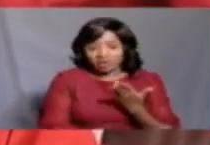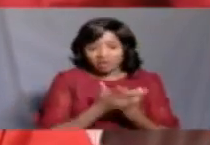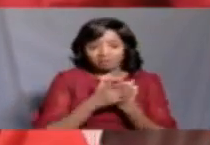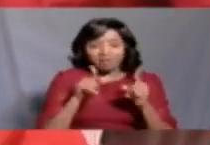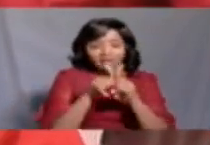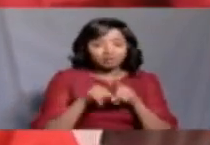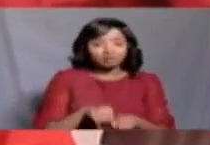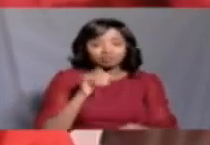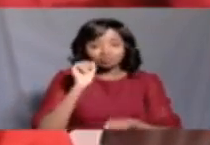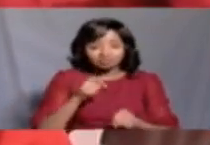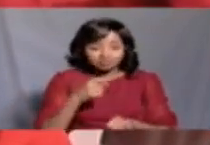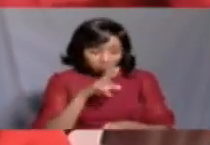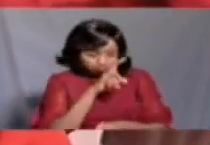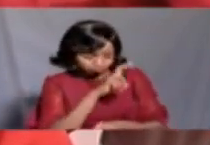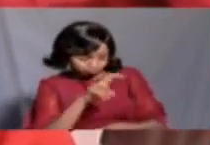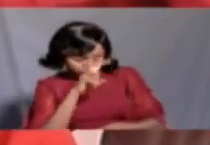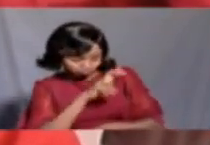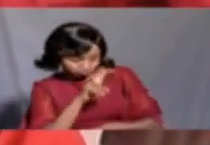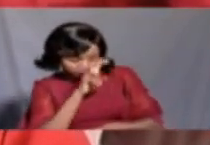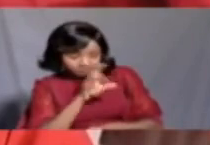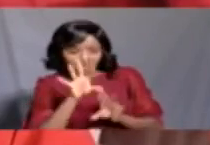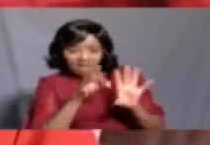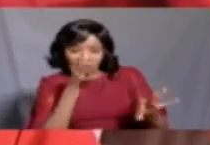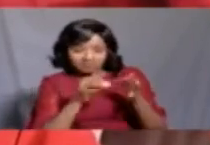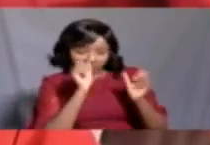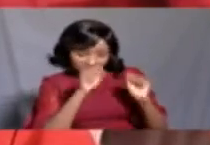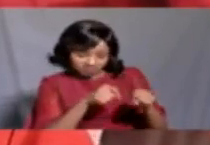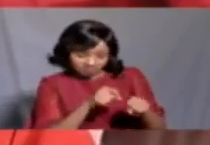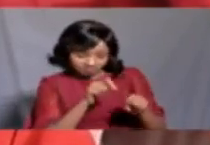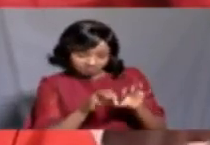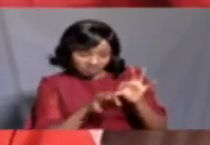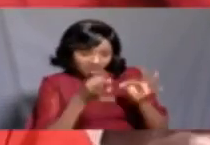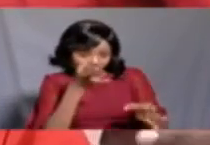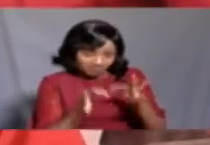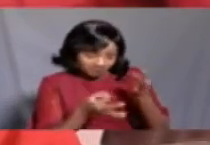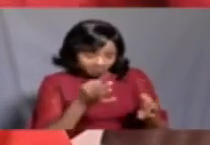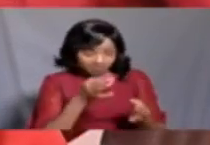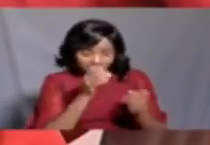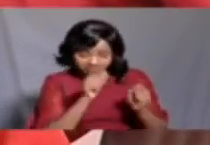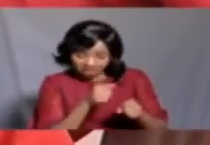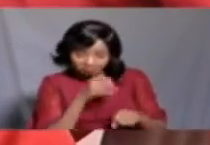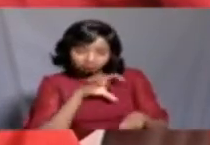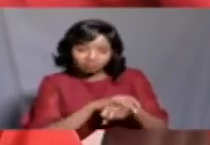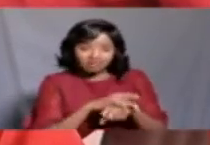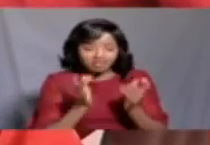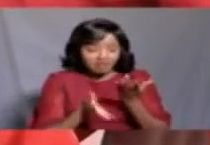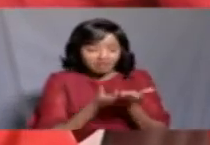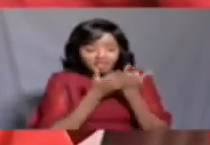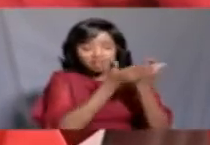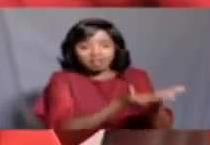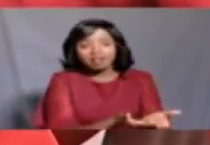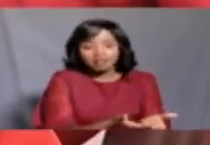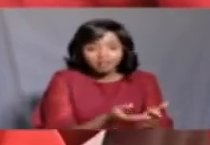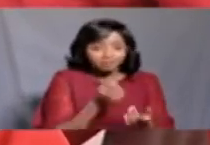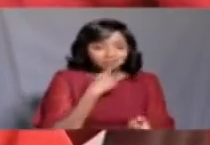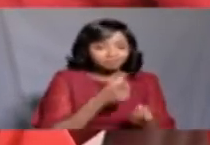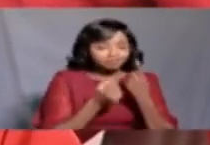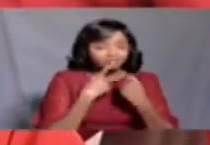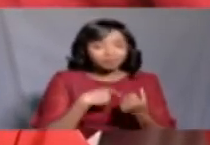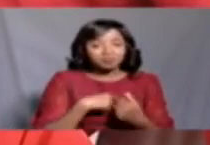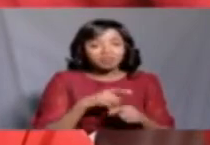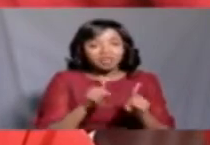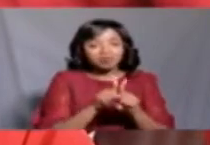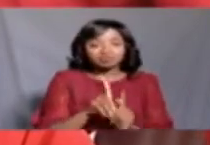get an assessment done, and from there a series of therapy sessions where treatment will be initiated. Usually